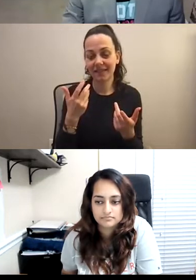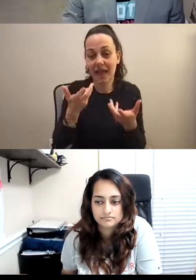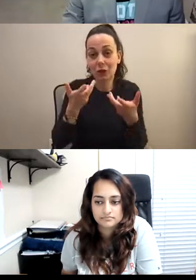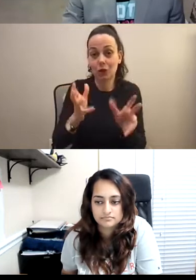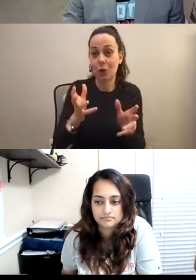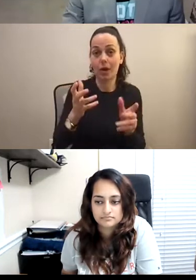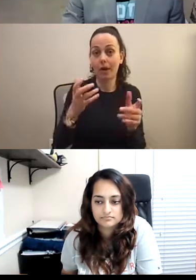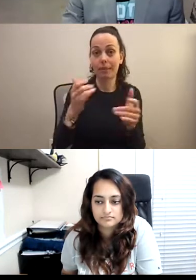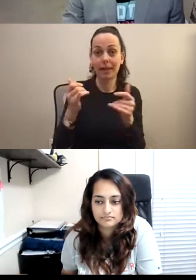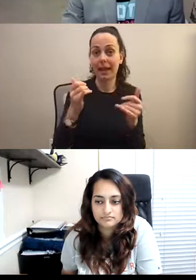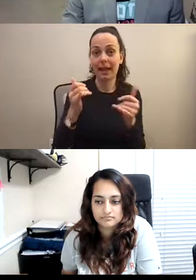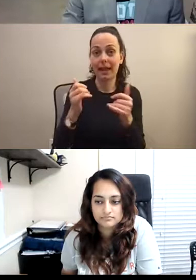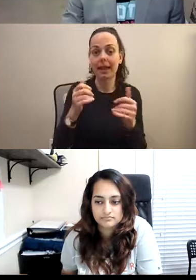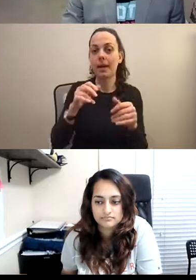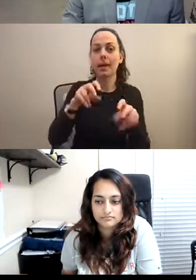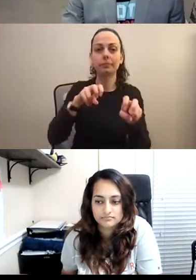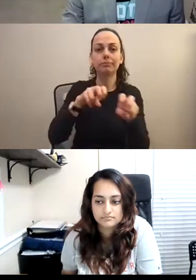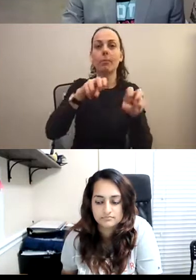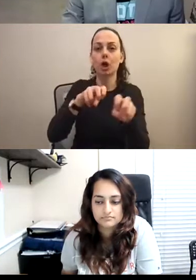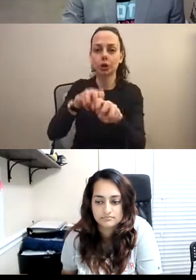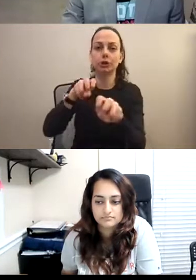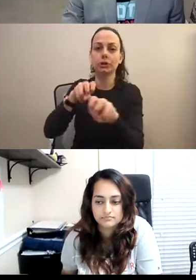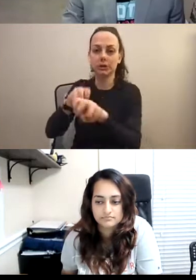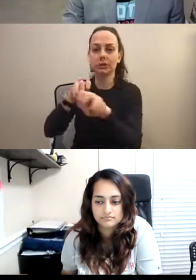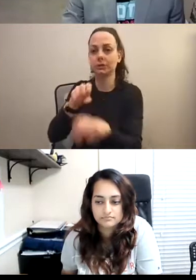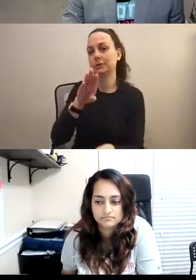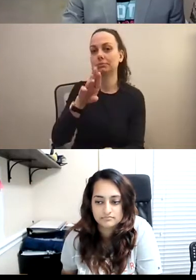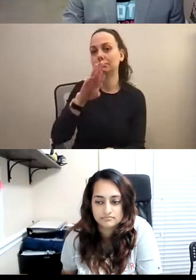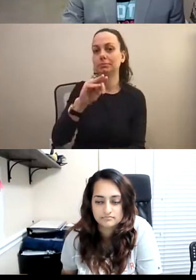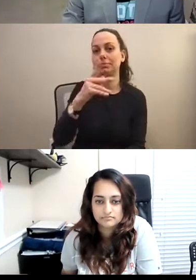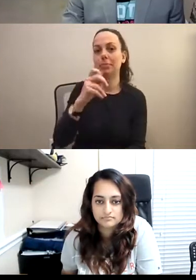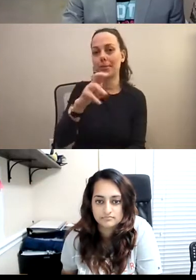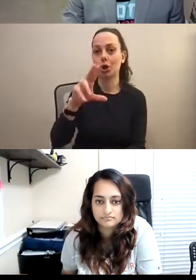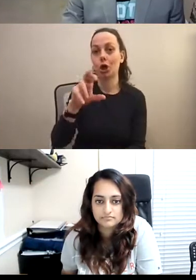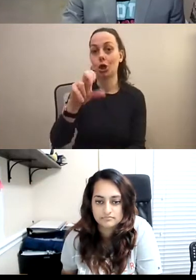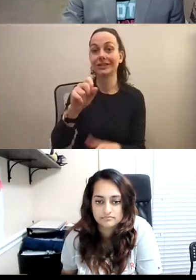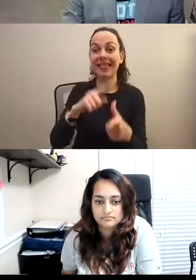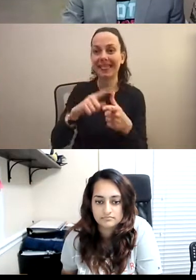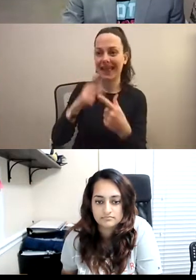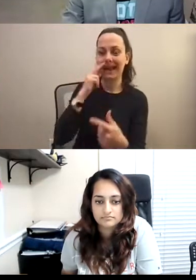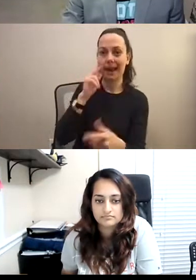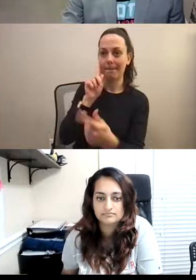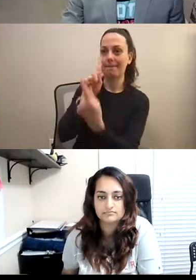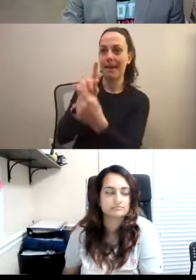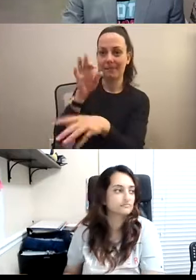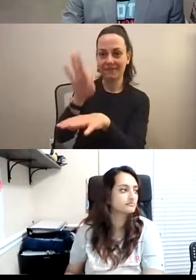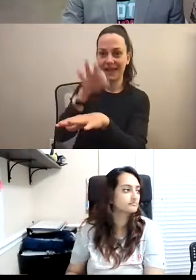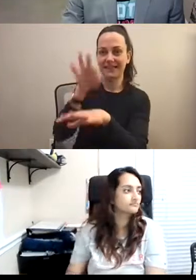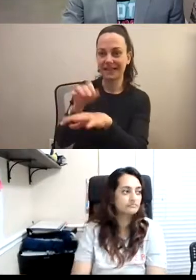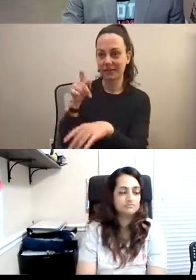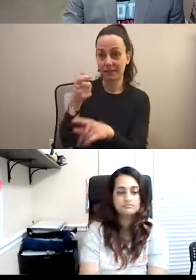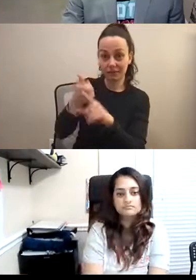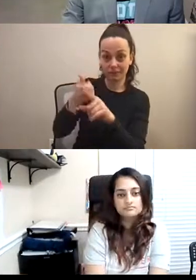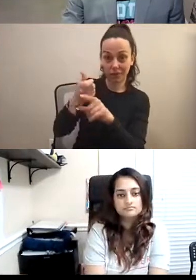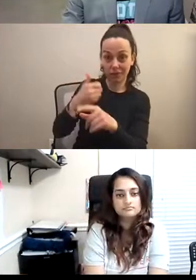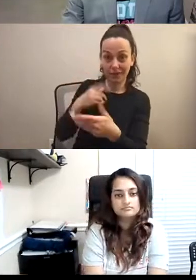cars. So, and then like, here comes my fiance into the picture, and he has a disability, and